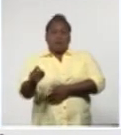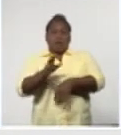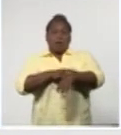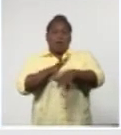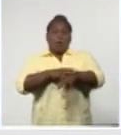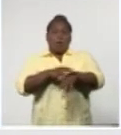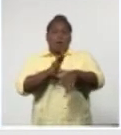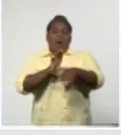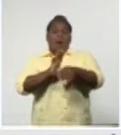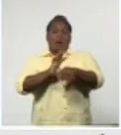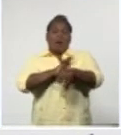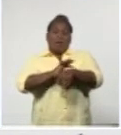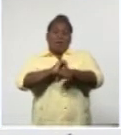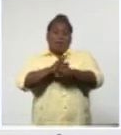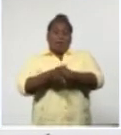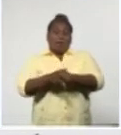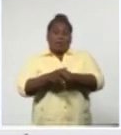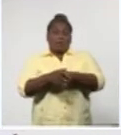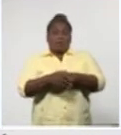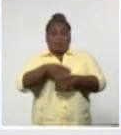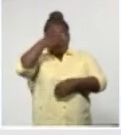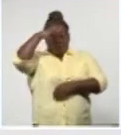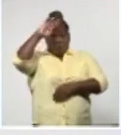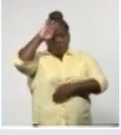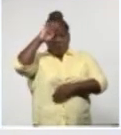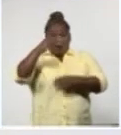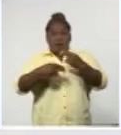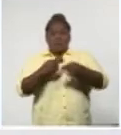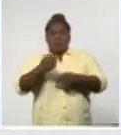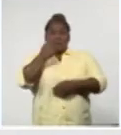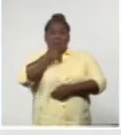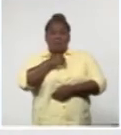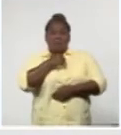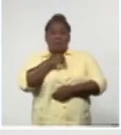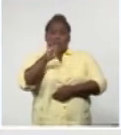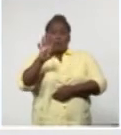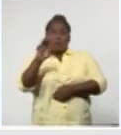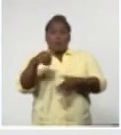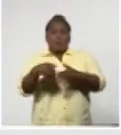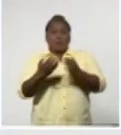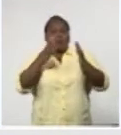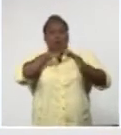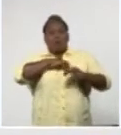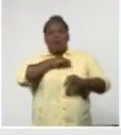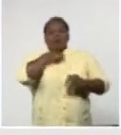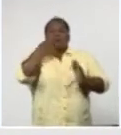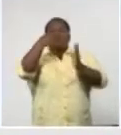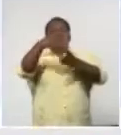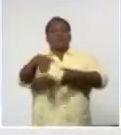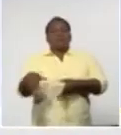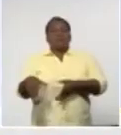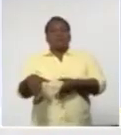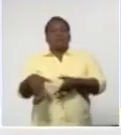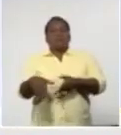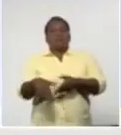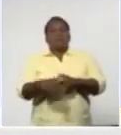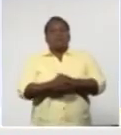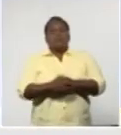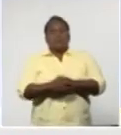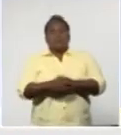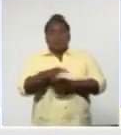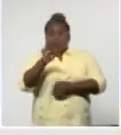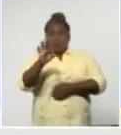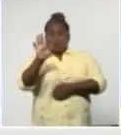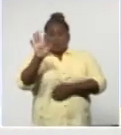clinical condition. We always regret the death of 85 people who have died due to the disease in the pandemic in Cuba, and we have